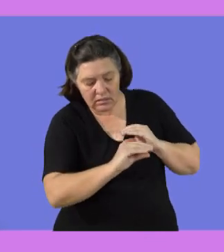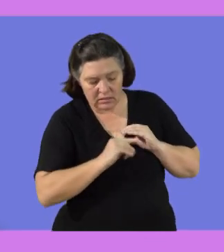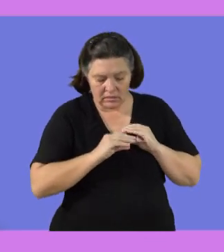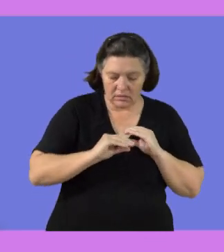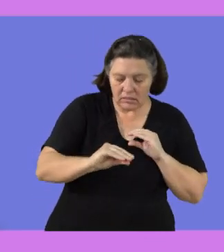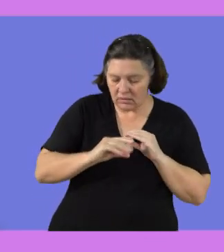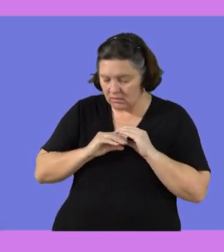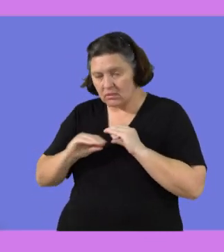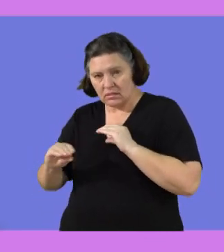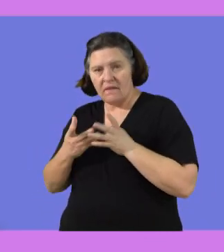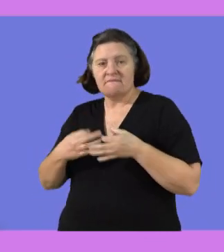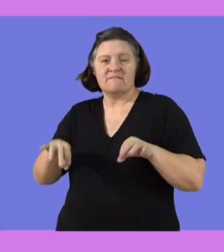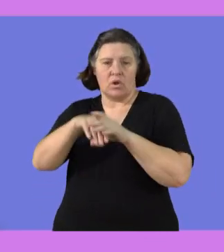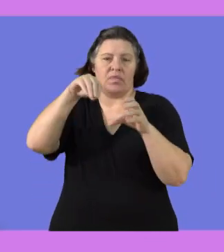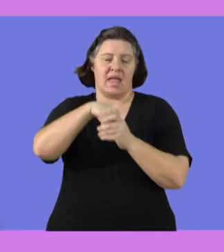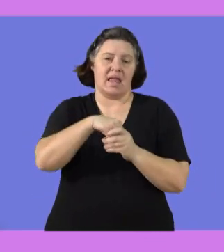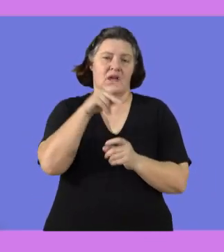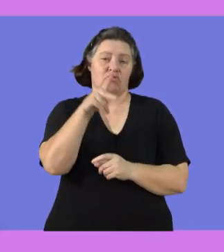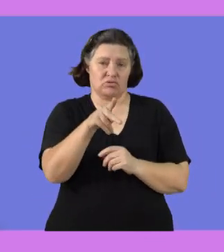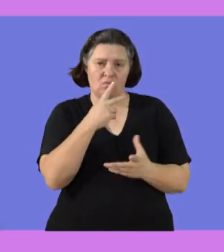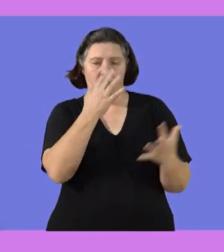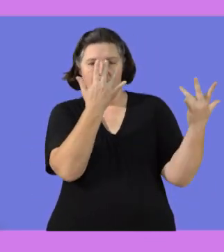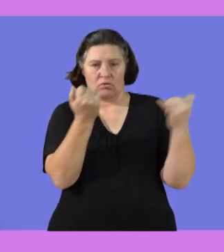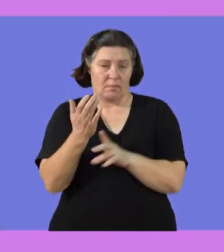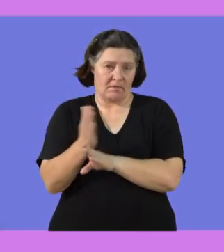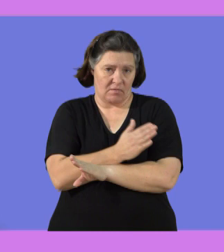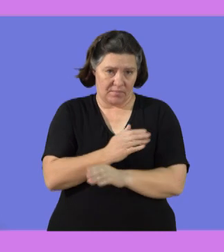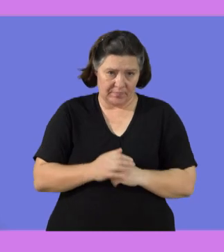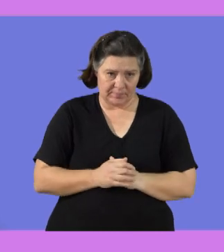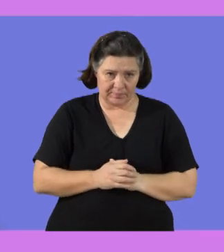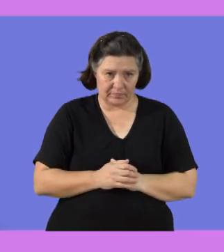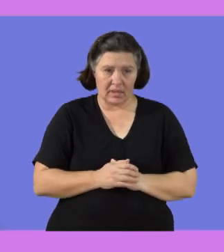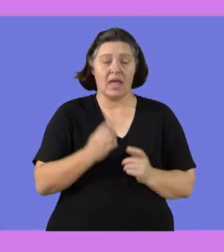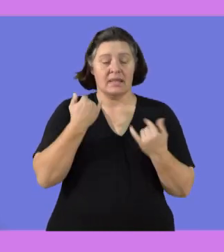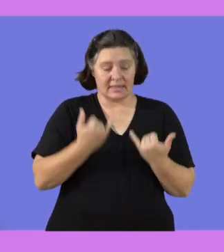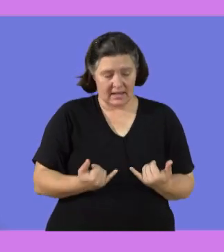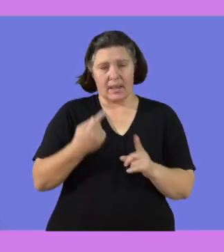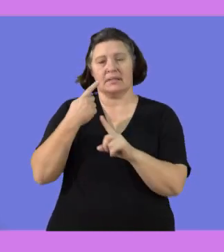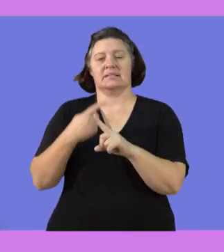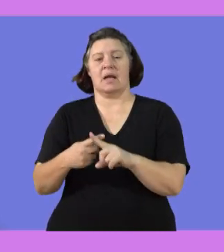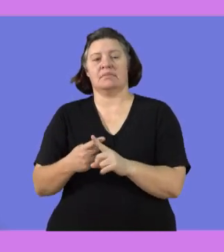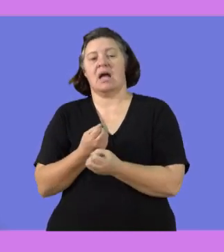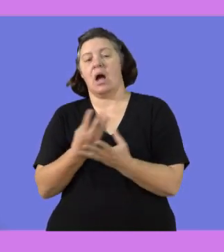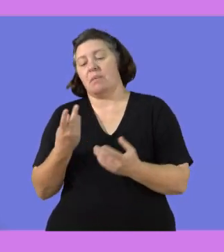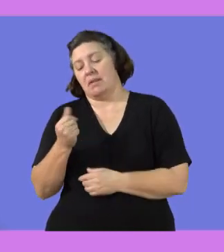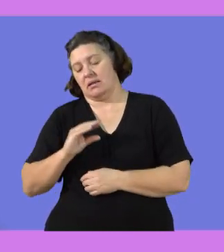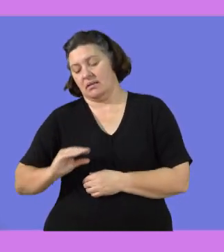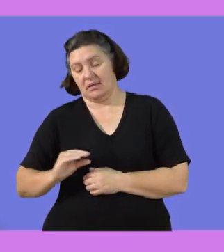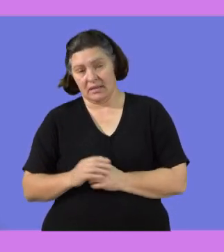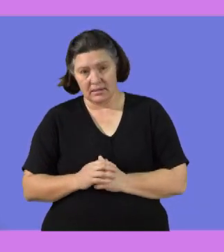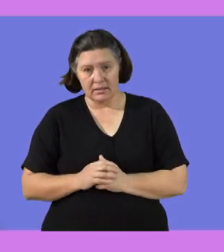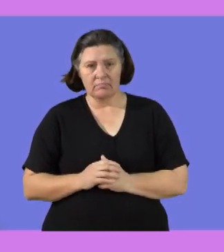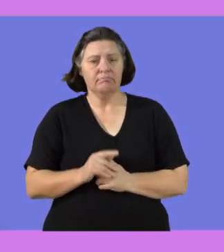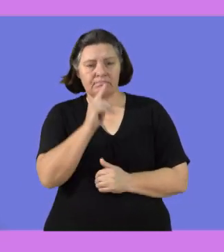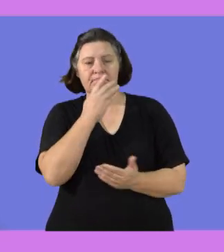sum of values in the ratio that we've calculated previously, and multiply by the given amount. Then